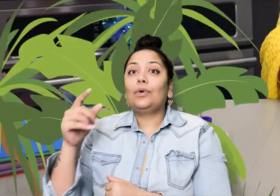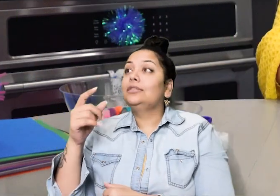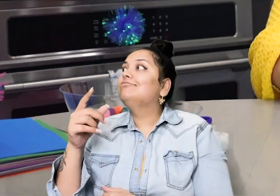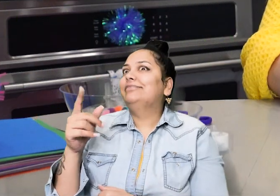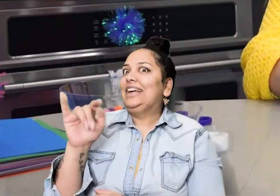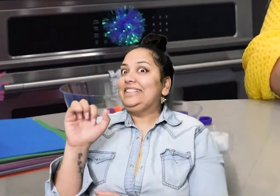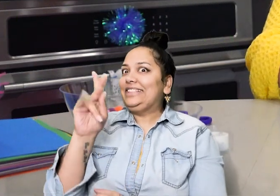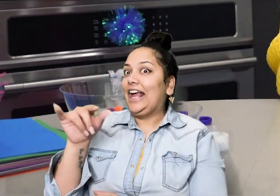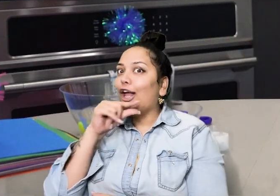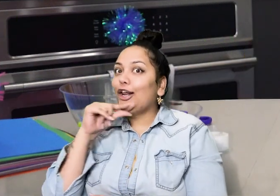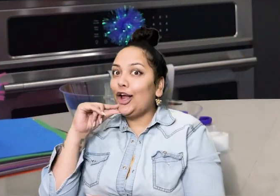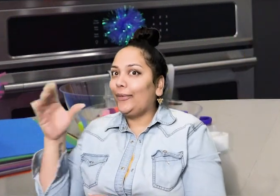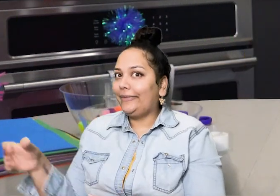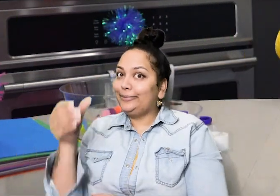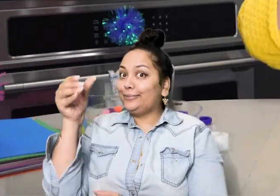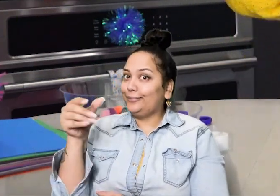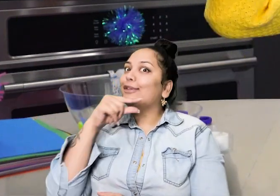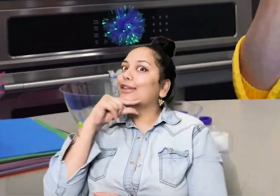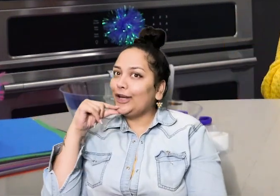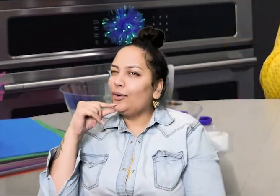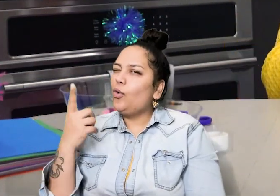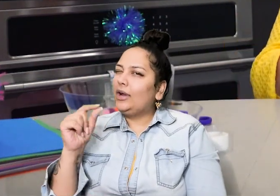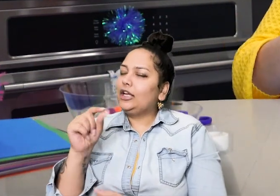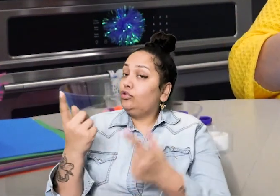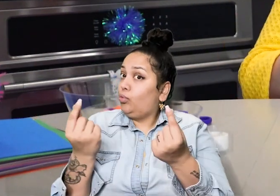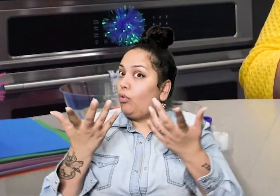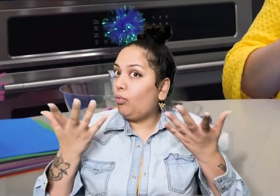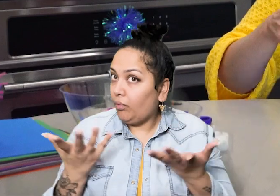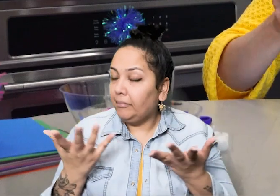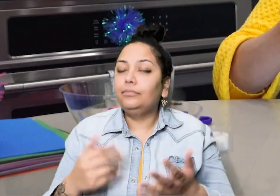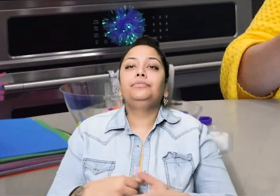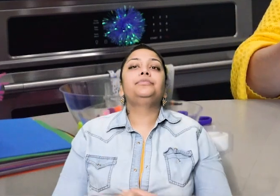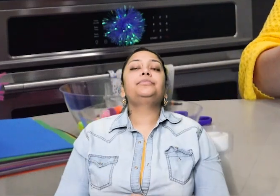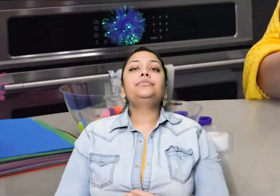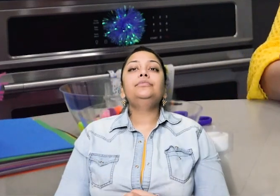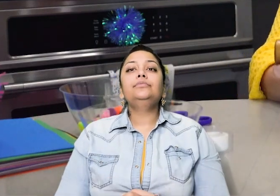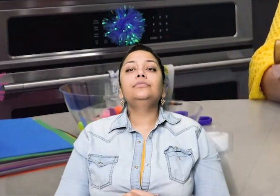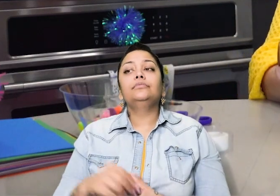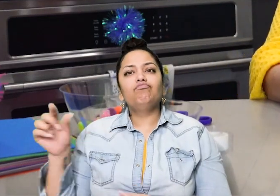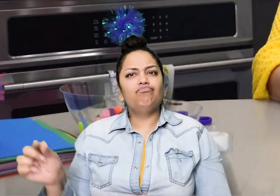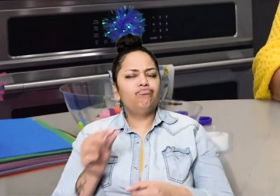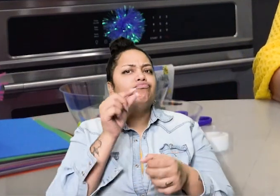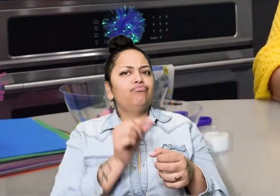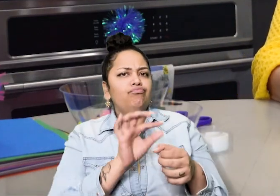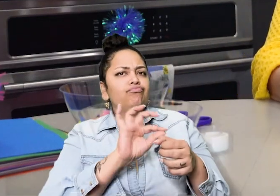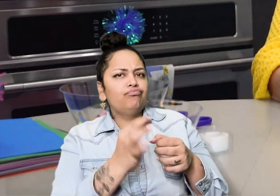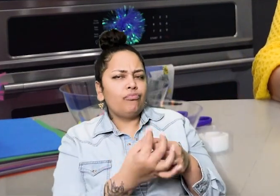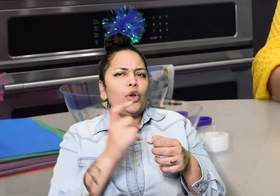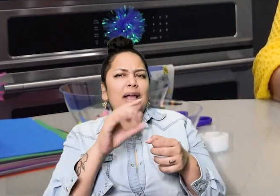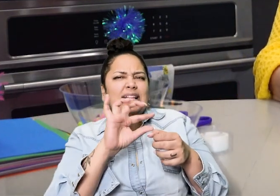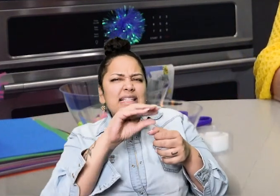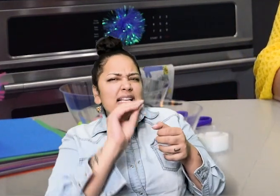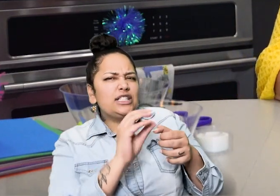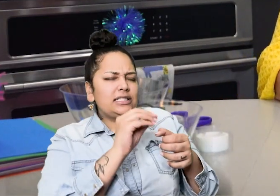cool. So I'm gonna take our tacky glue and figure out what we need